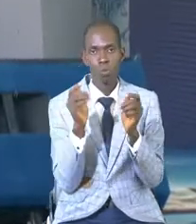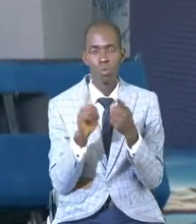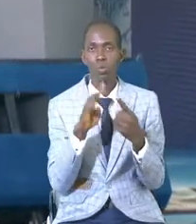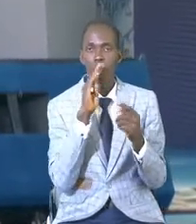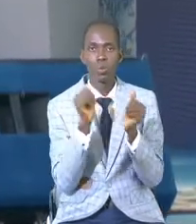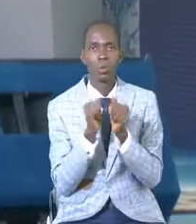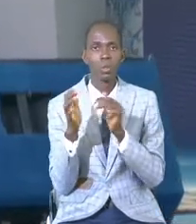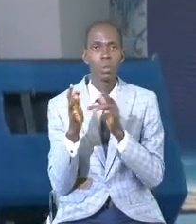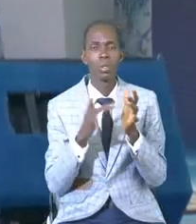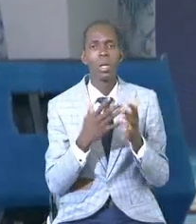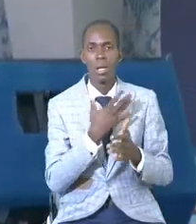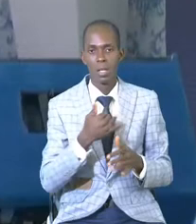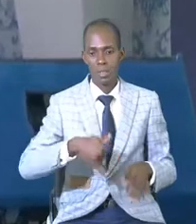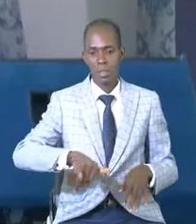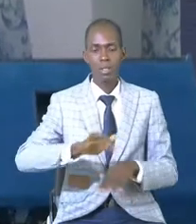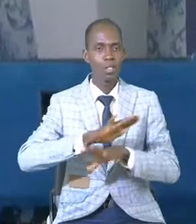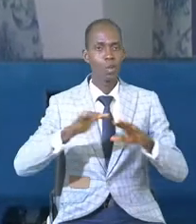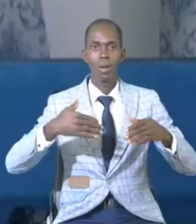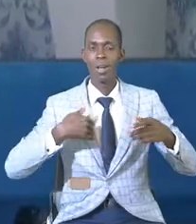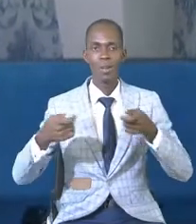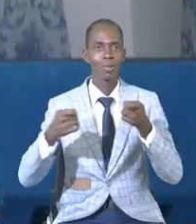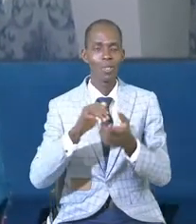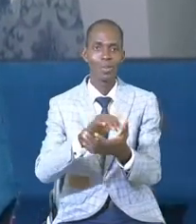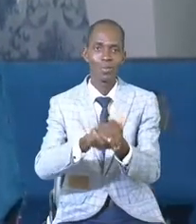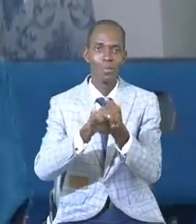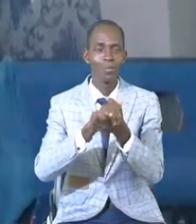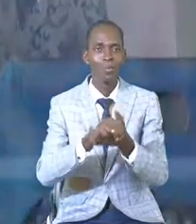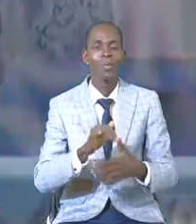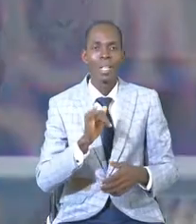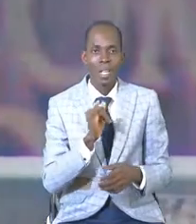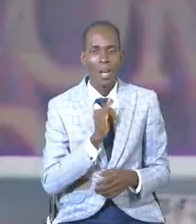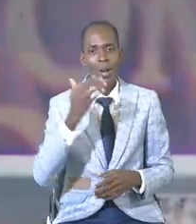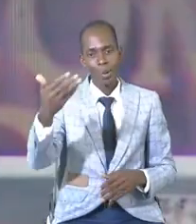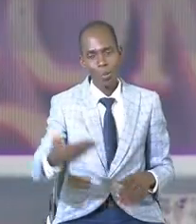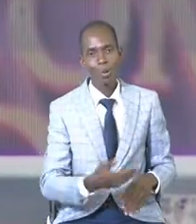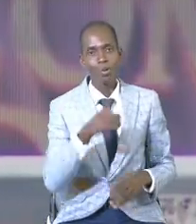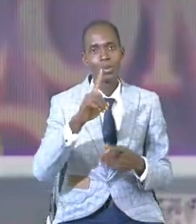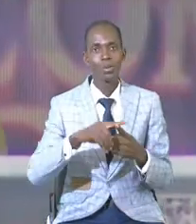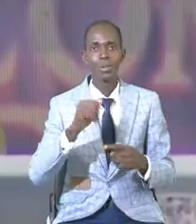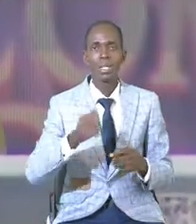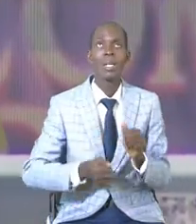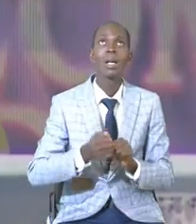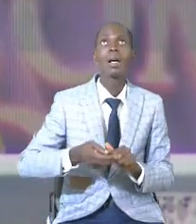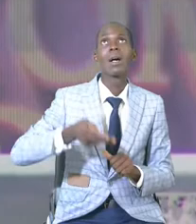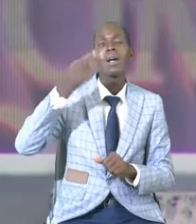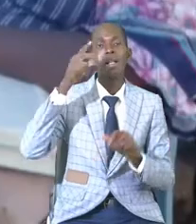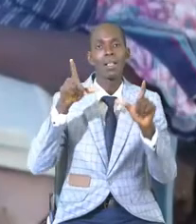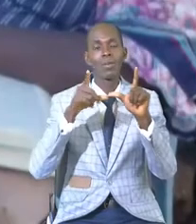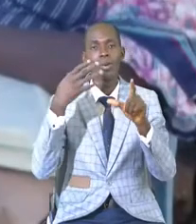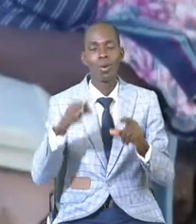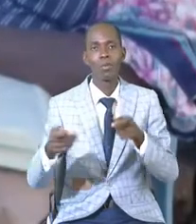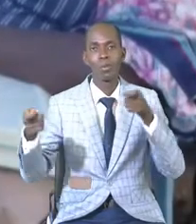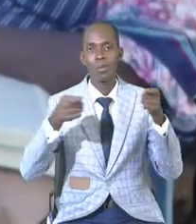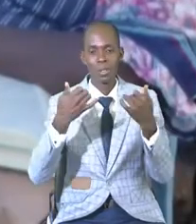have dominion. Congratulations. I welcome you to a higher kind of dominion this morning in